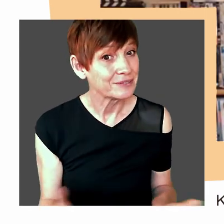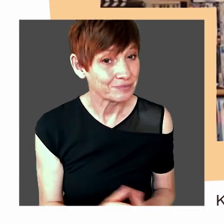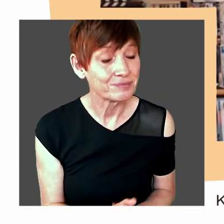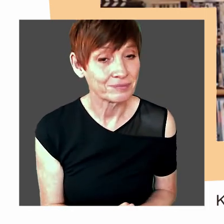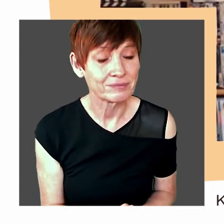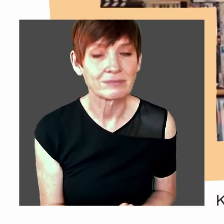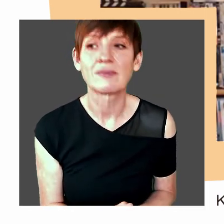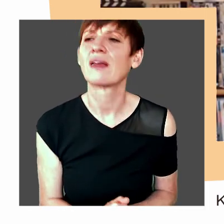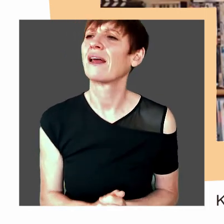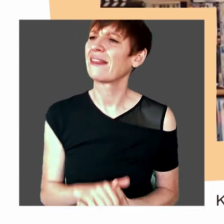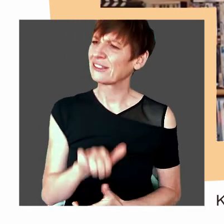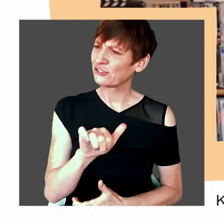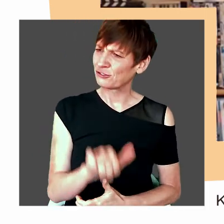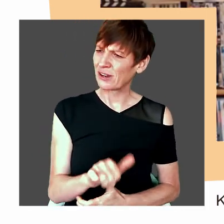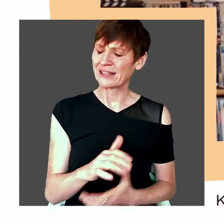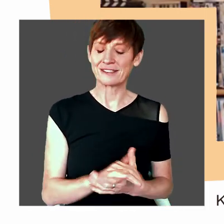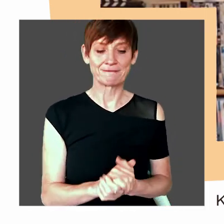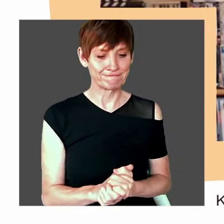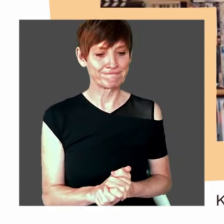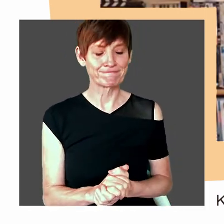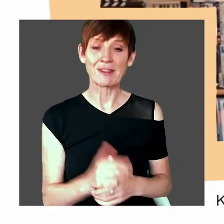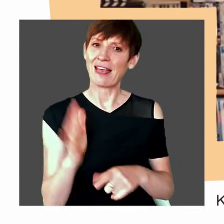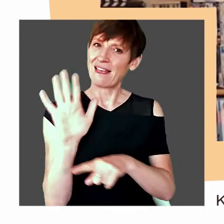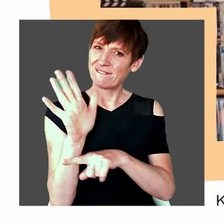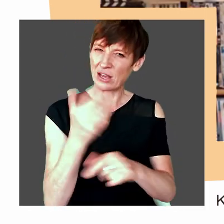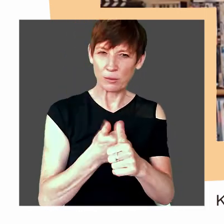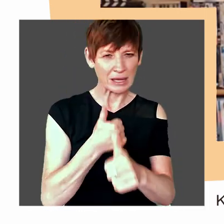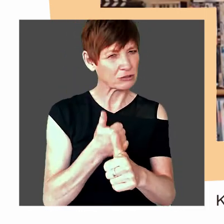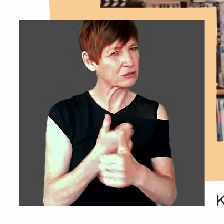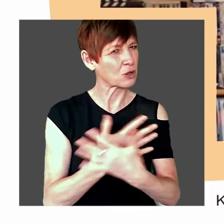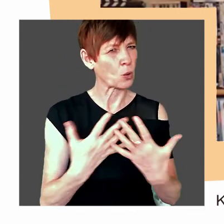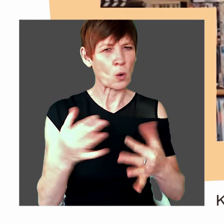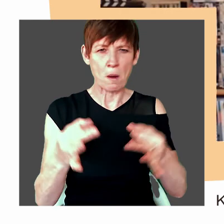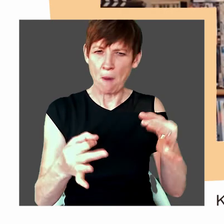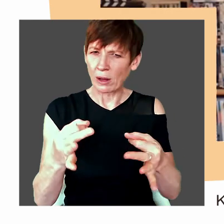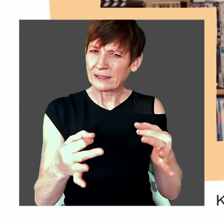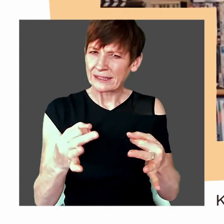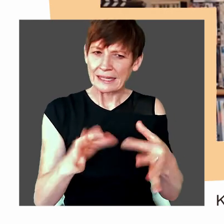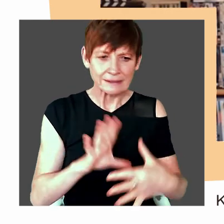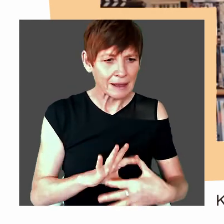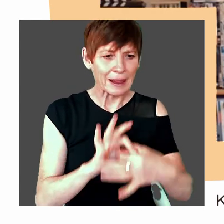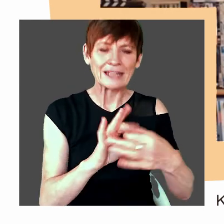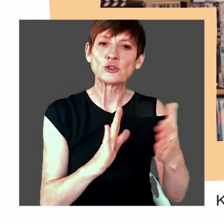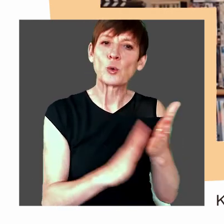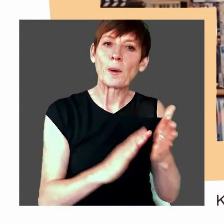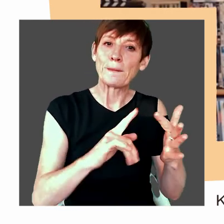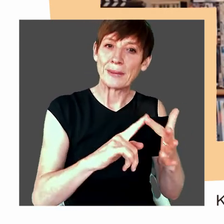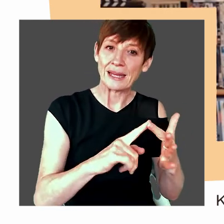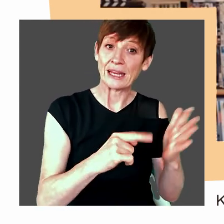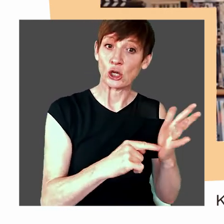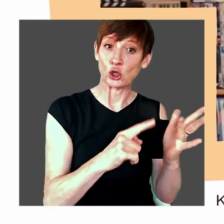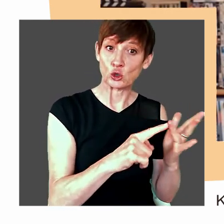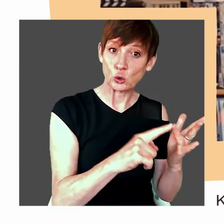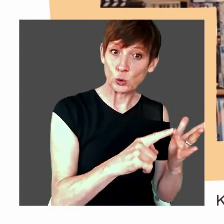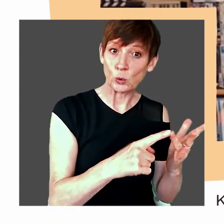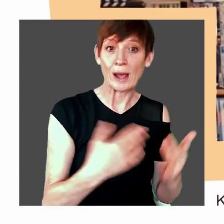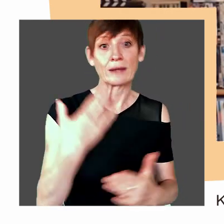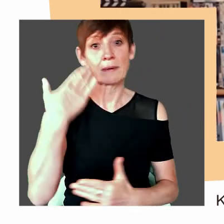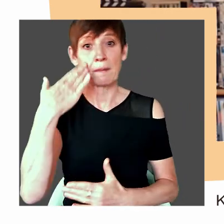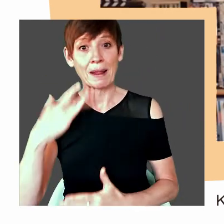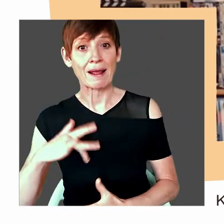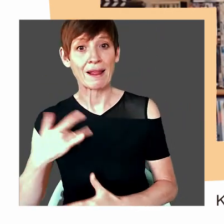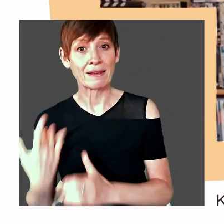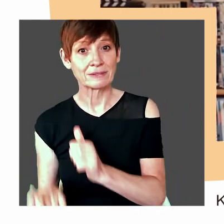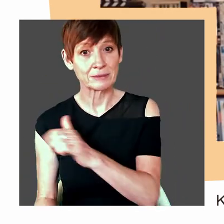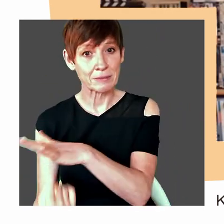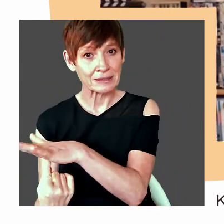mean, the politics of the film industry have come under massive scrutiny in recent years with the Me Too movement and with BLM. It almost seems to be a bit of